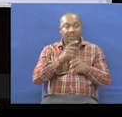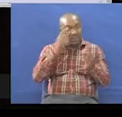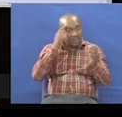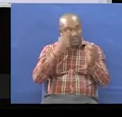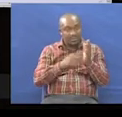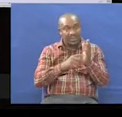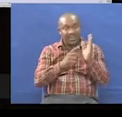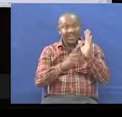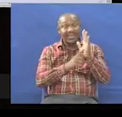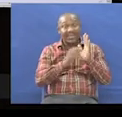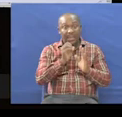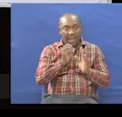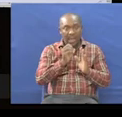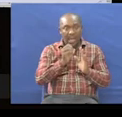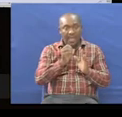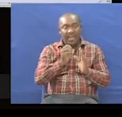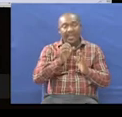are 60